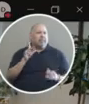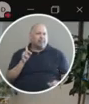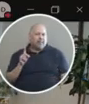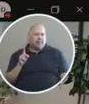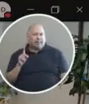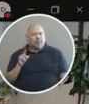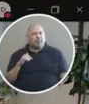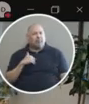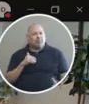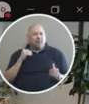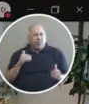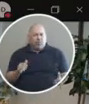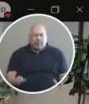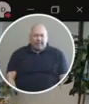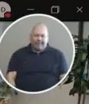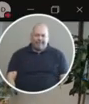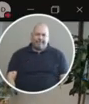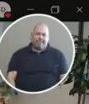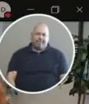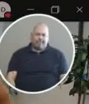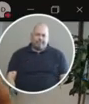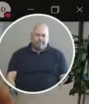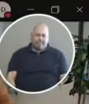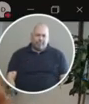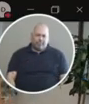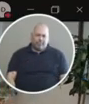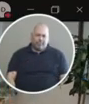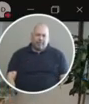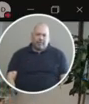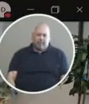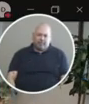and we move forward. Representative Anello?